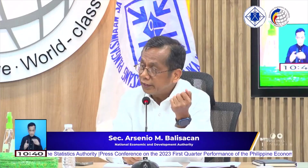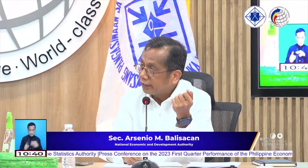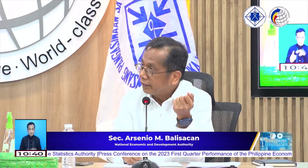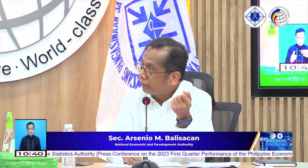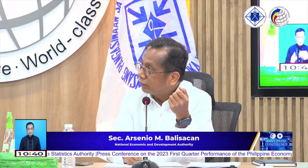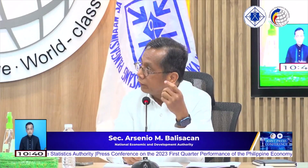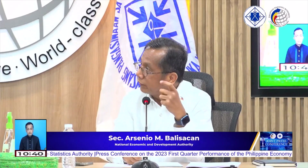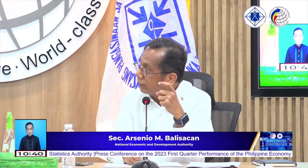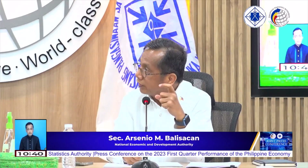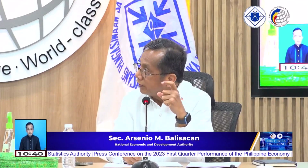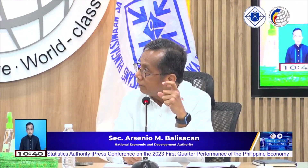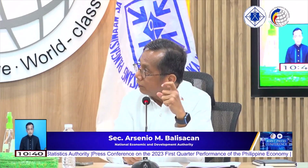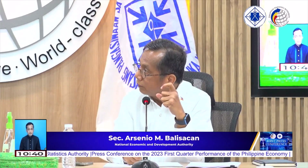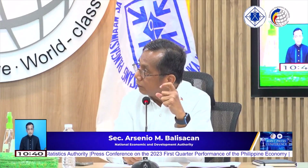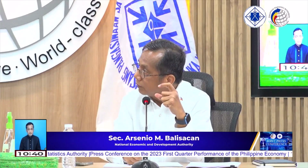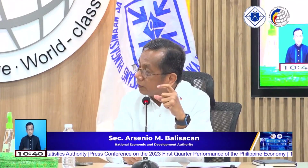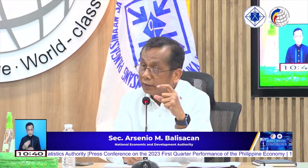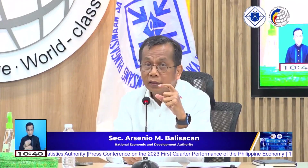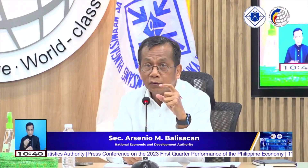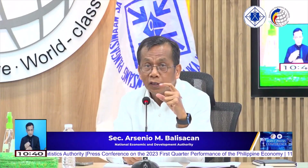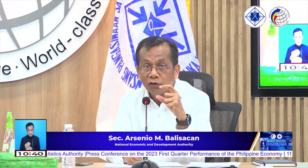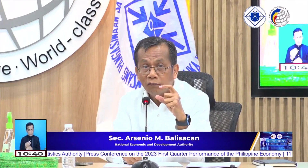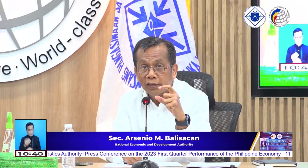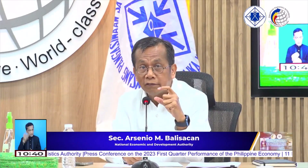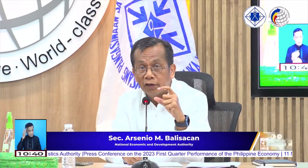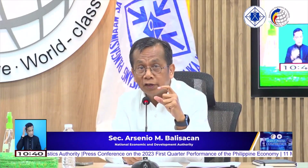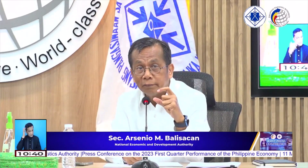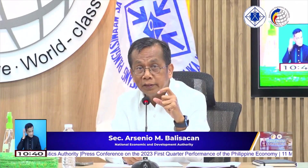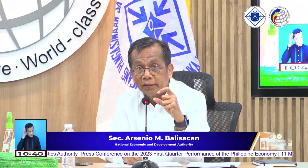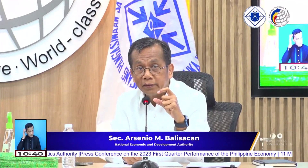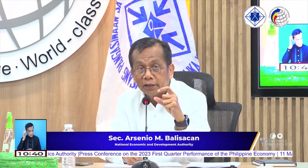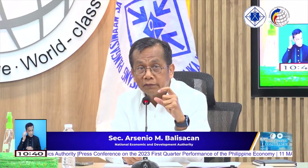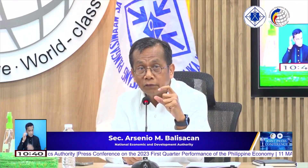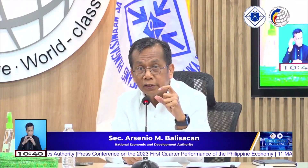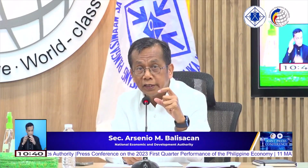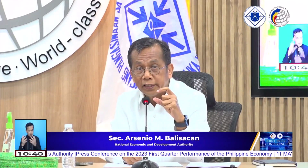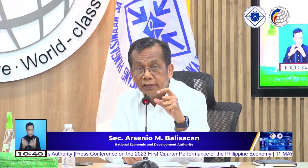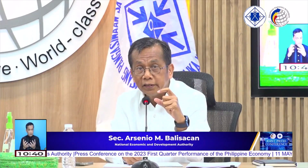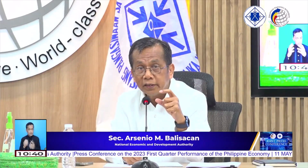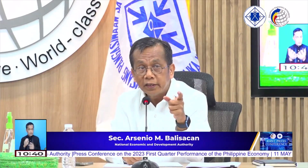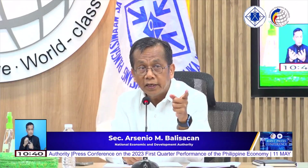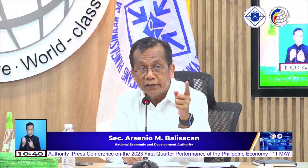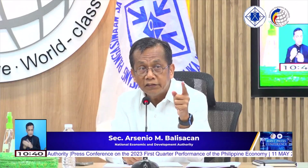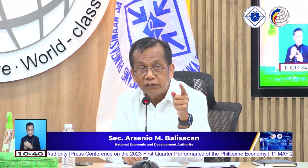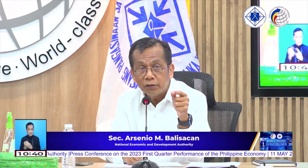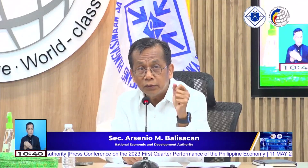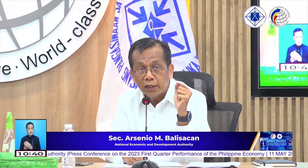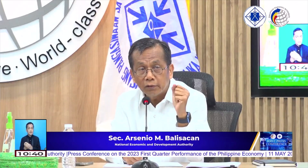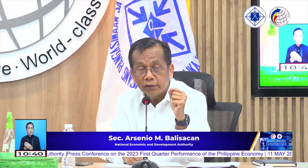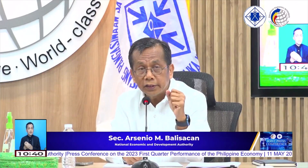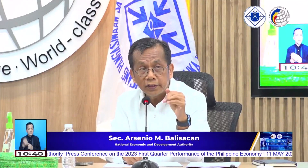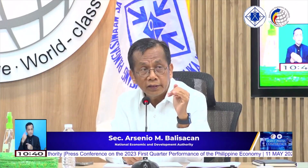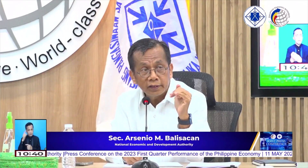manufacturing is so sensitive to the global environment for trade, and this